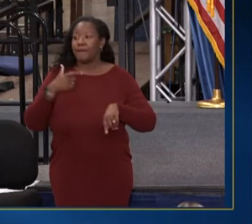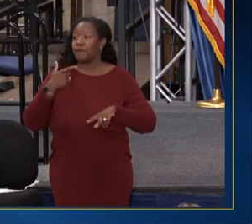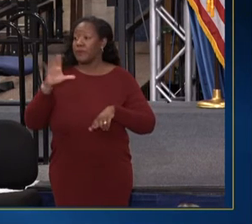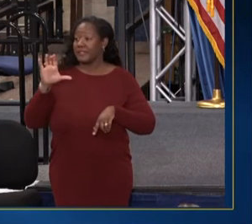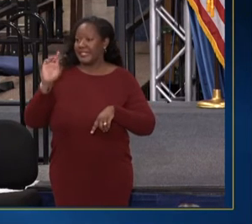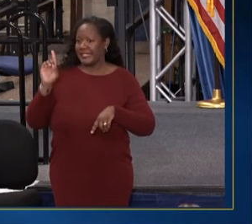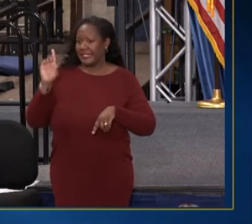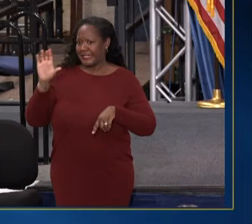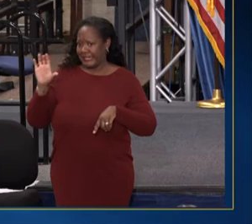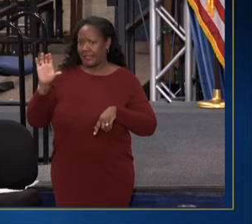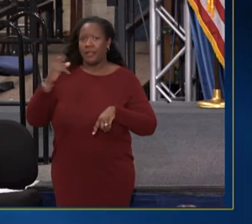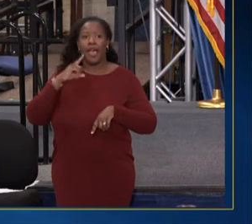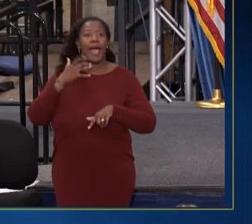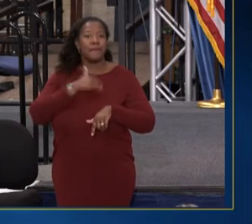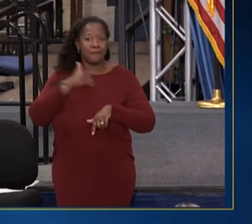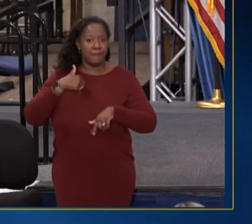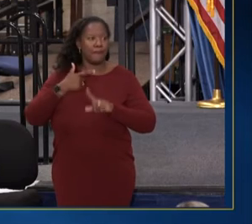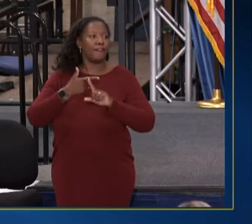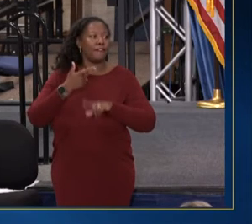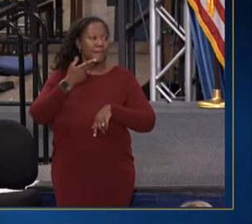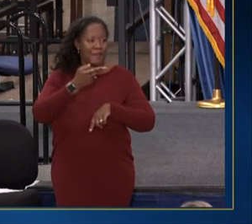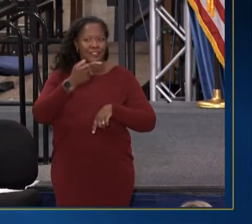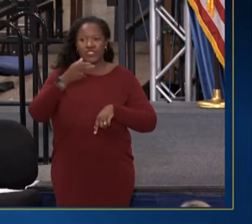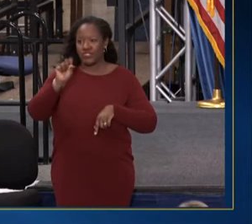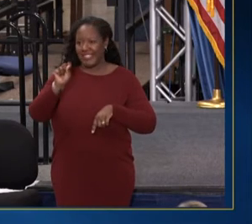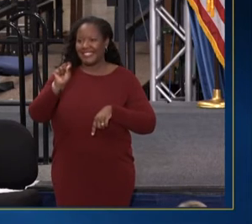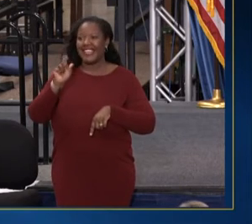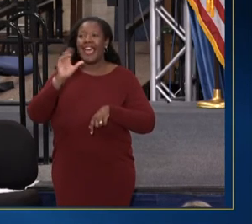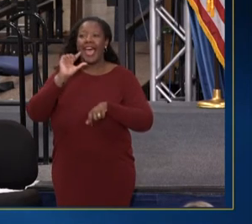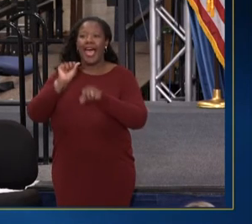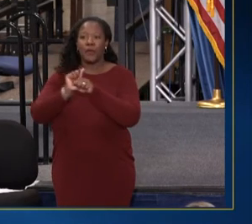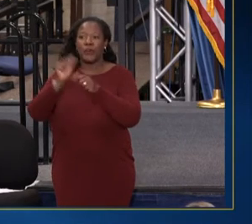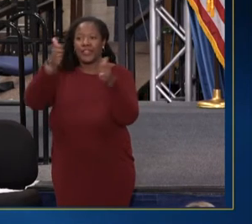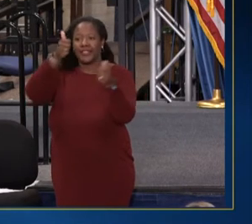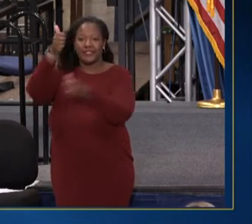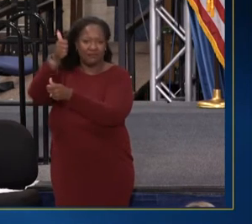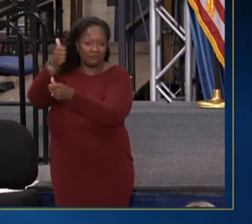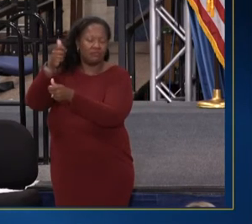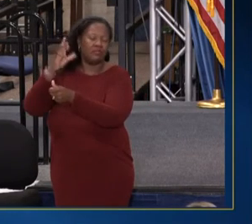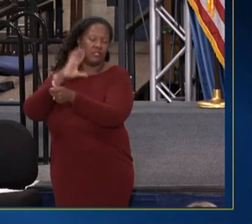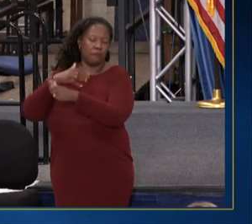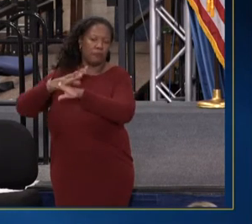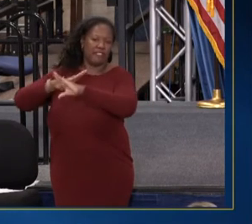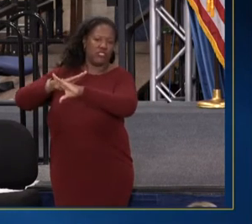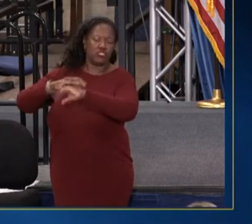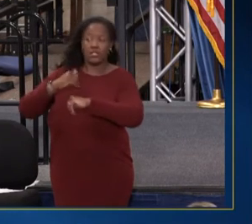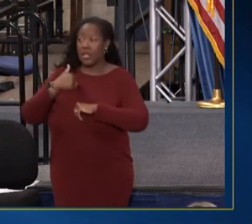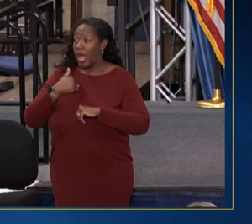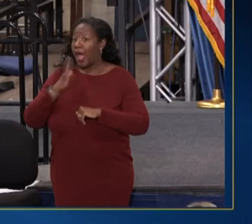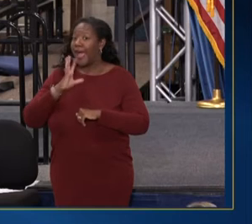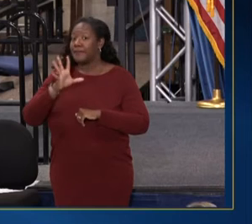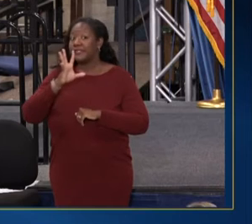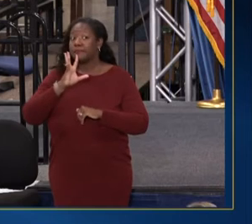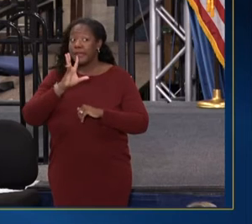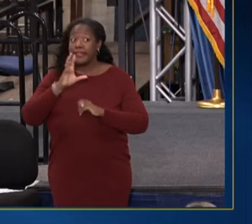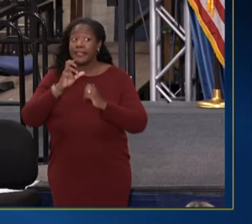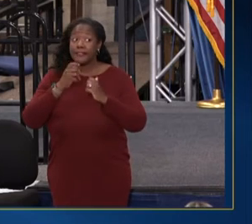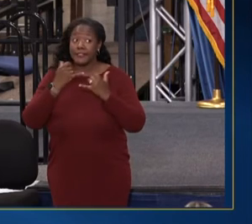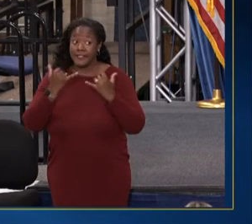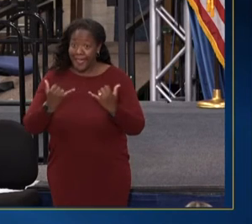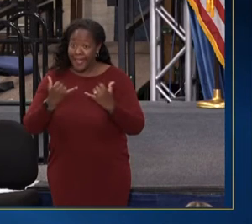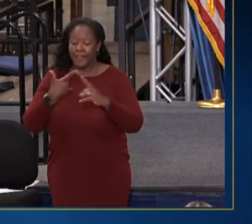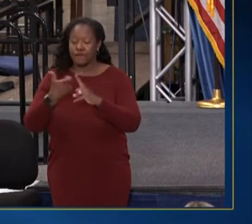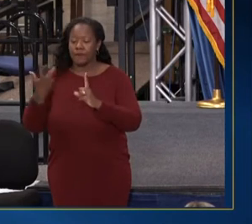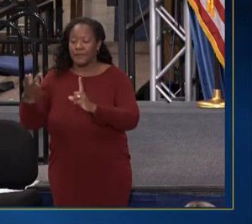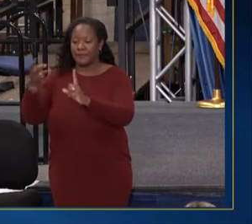I'm a member of the HHS family where I work in the Division of HIV Prevention. Today, I am really speaking from the White House perspective as